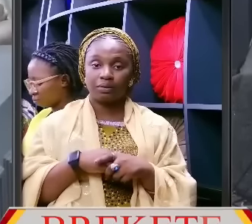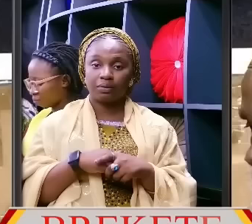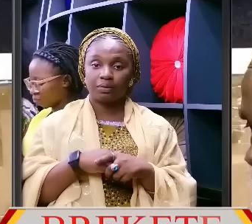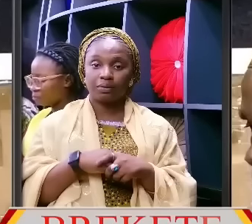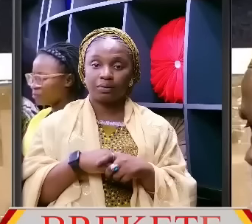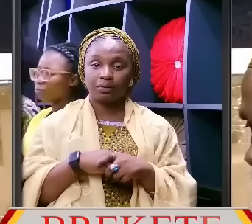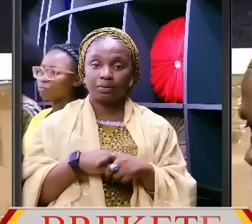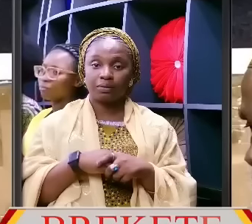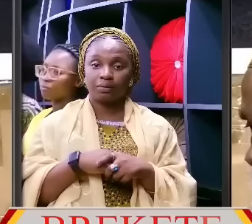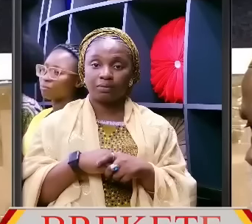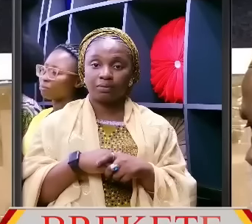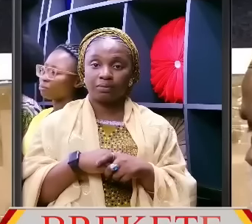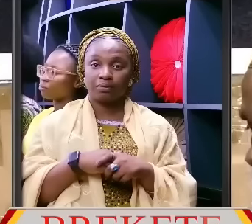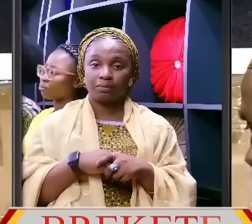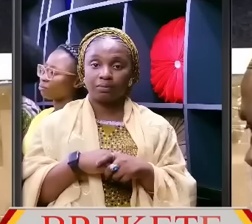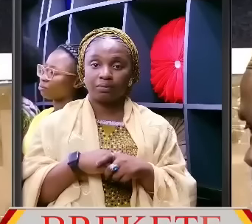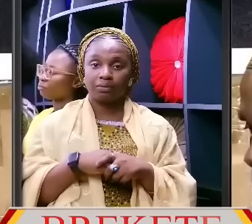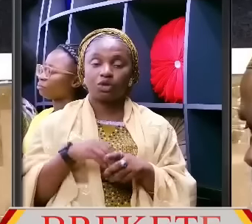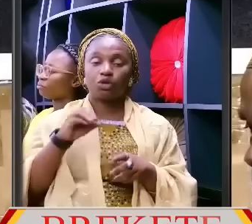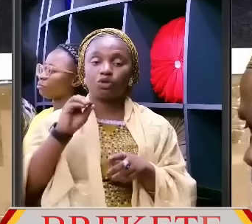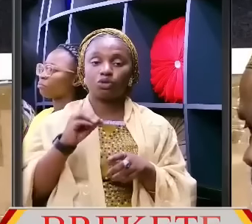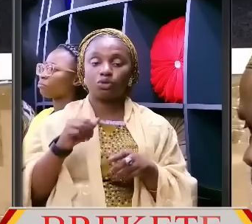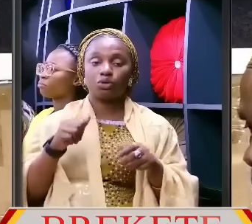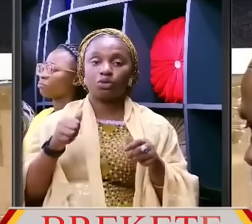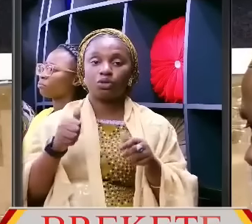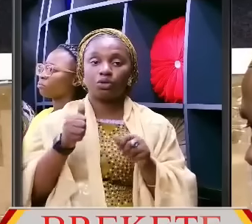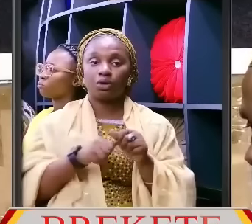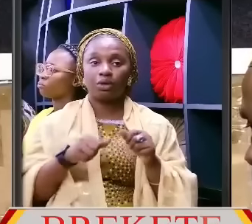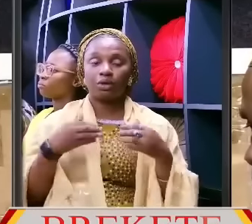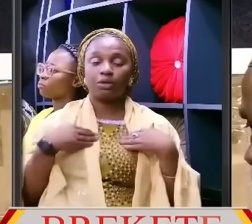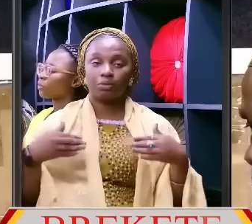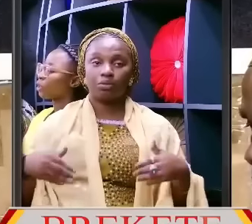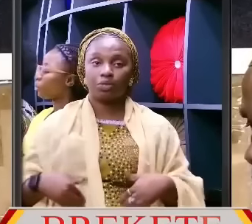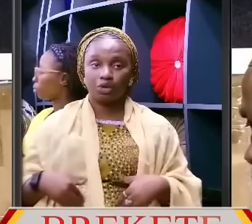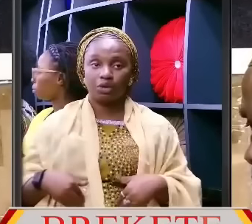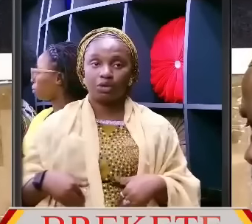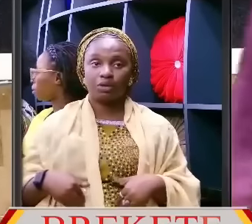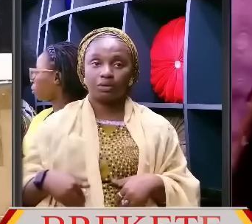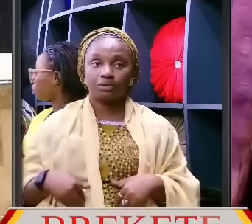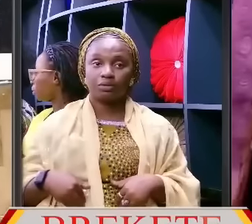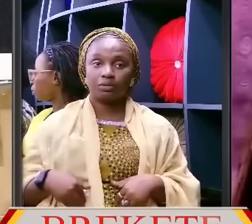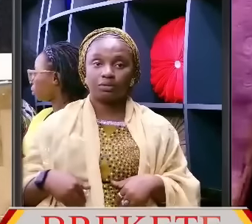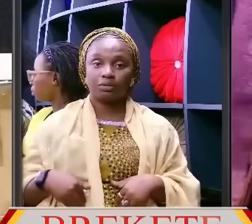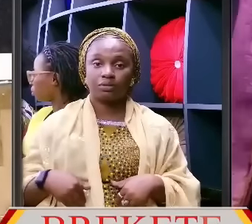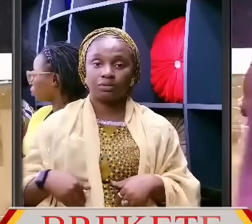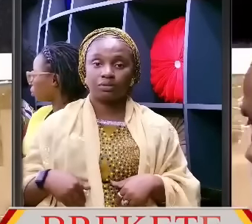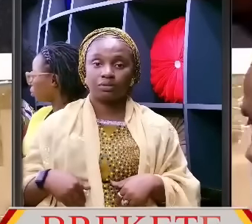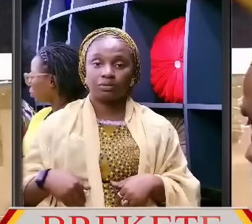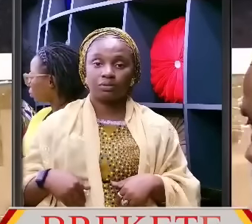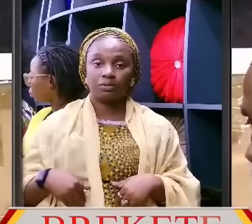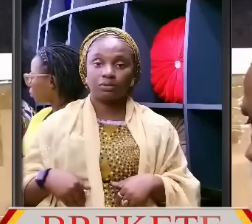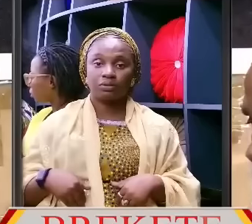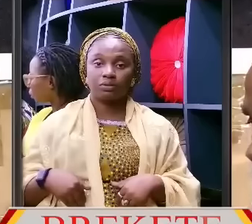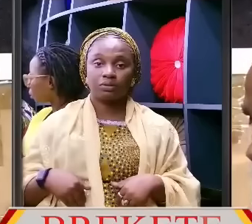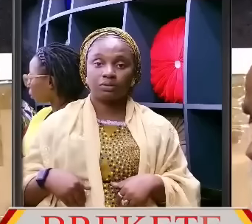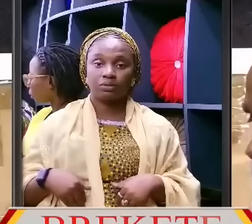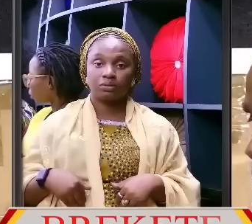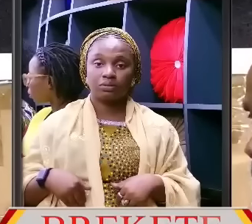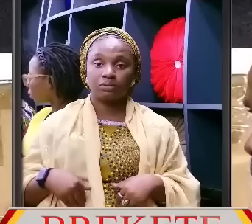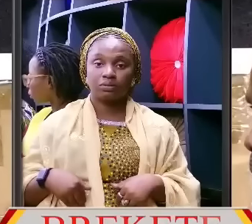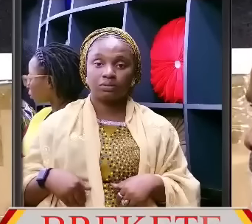you not help me, advisor. So anybody, even though you get spiritual power, he get where he go push you rich. He will disappoint